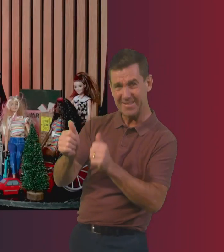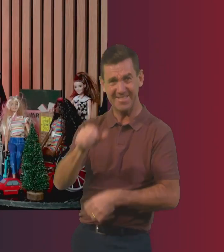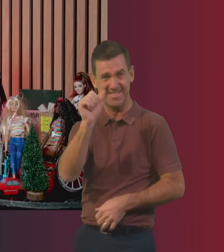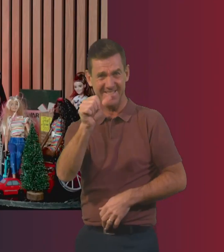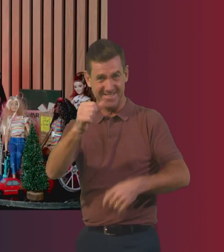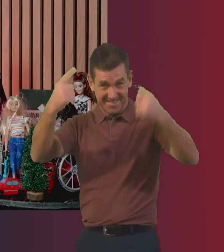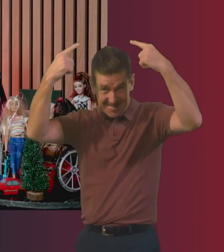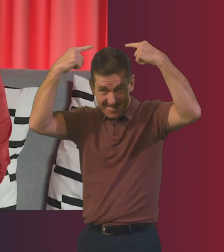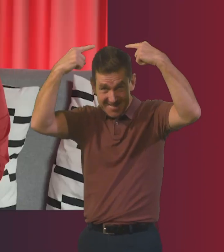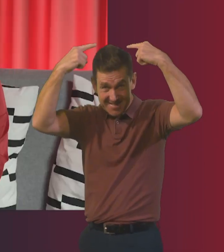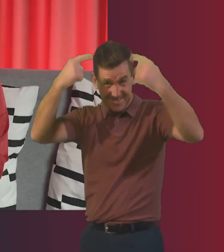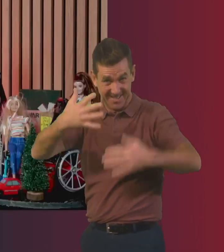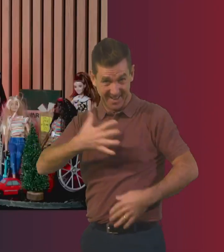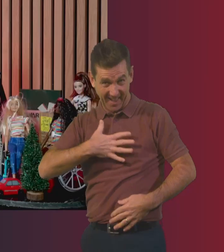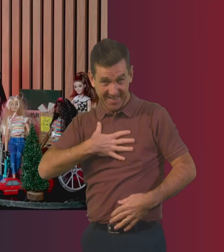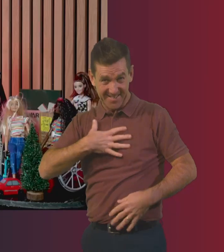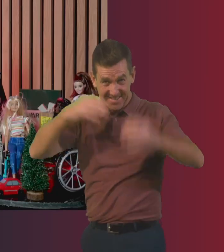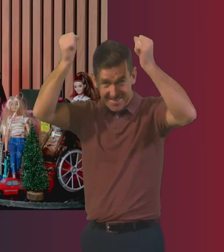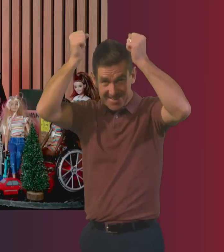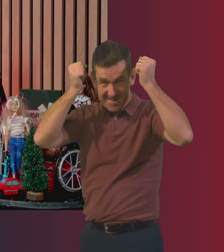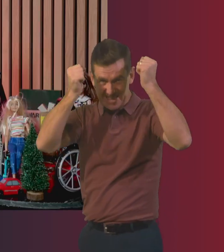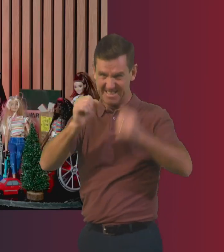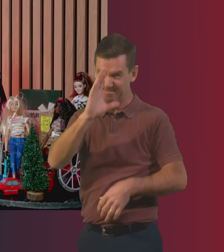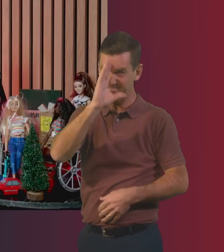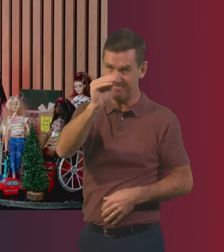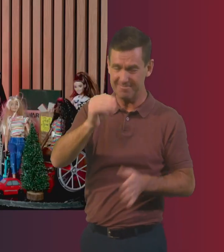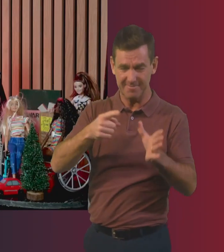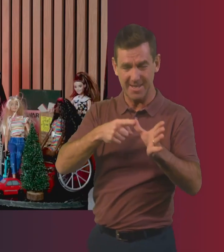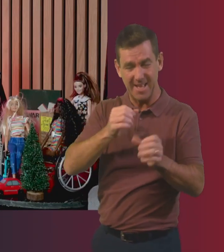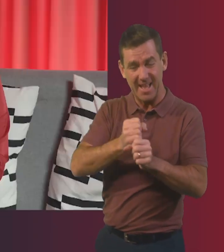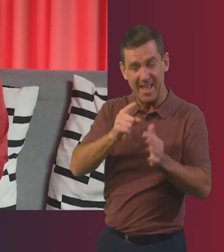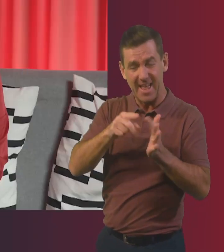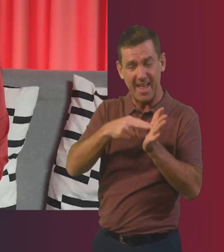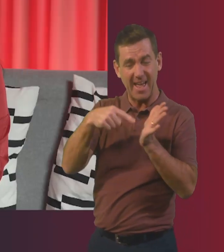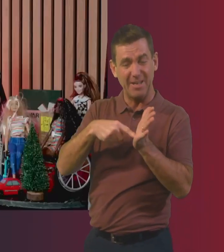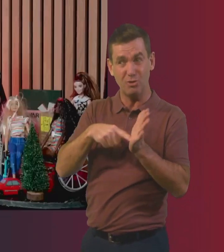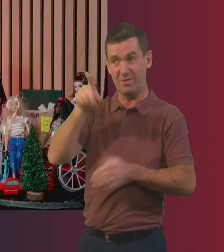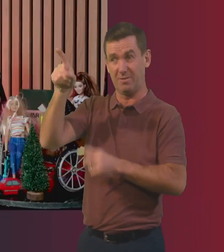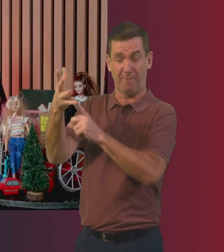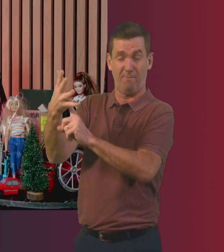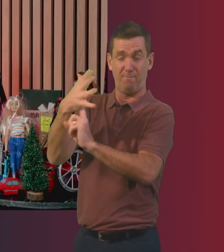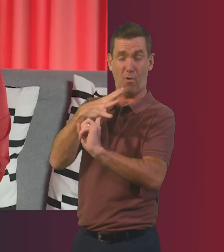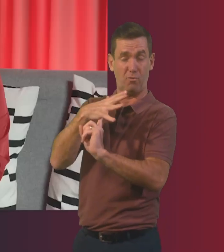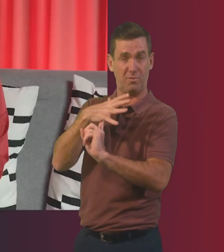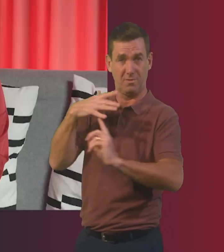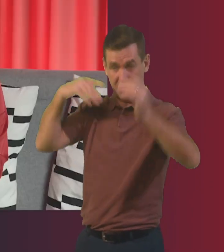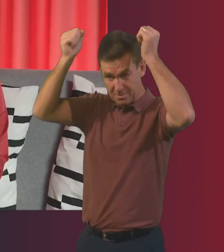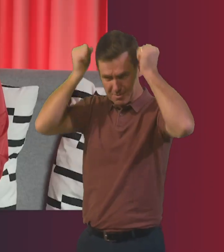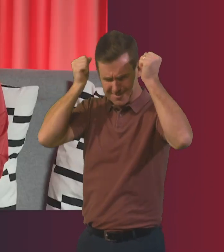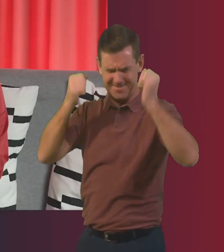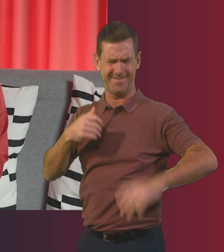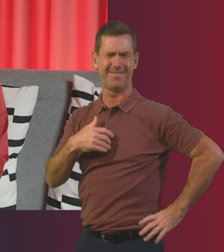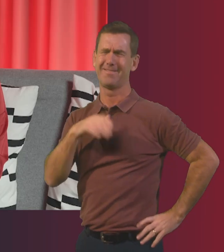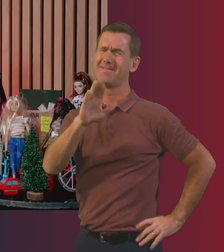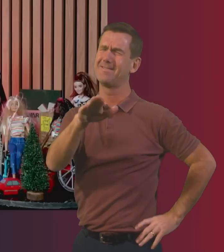at my... Do you like my hat? I love it. I have to confess, my agent Andrew made me, and I say made me wear this. I was here, Sam. You